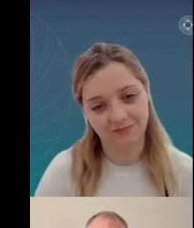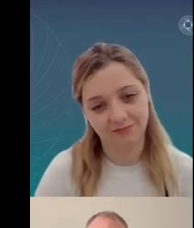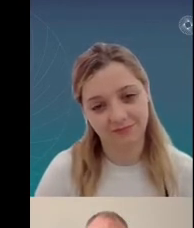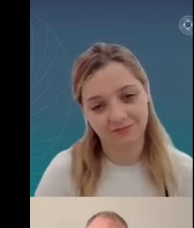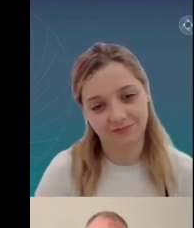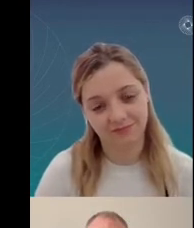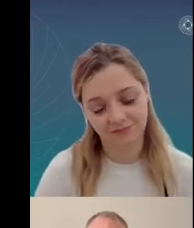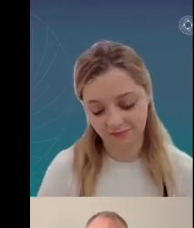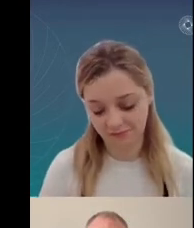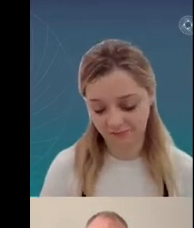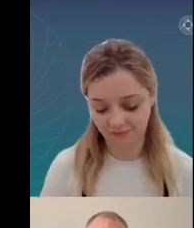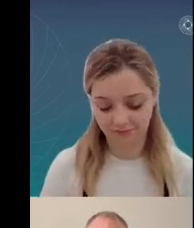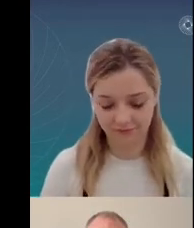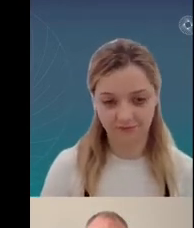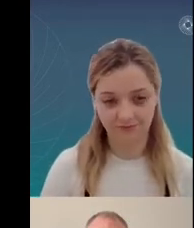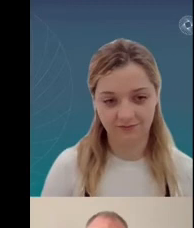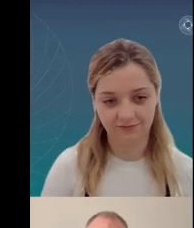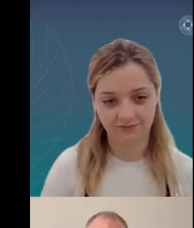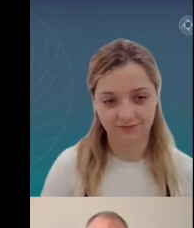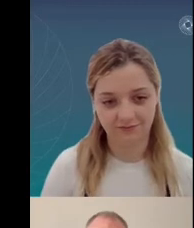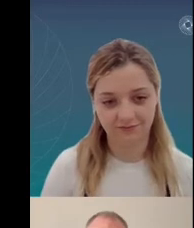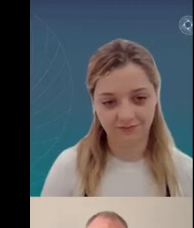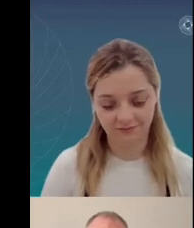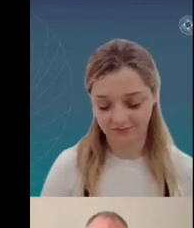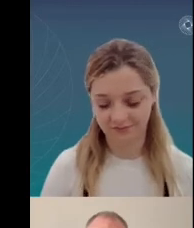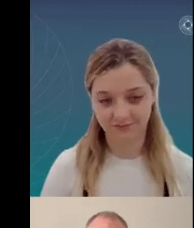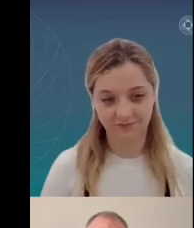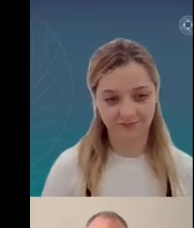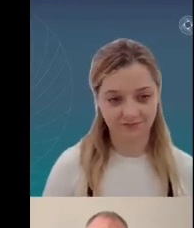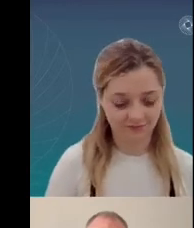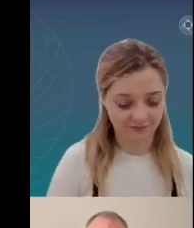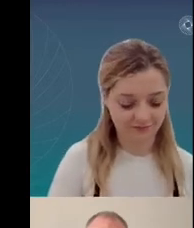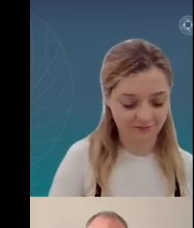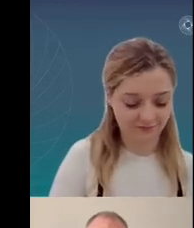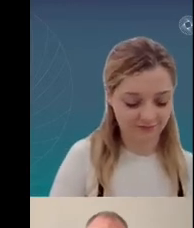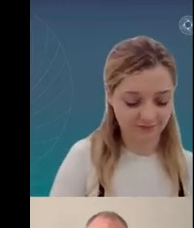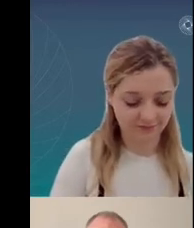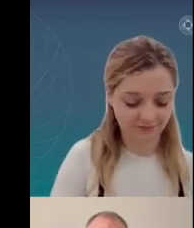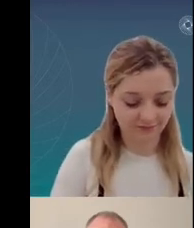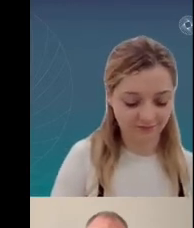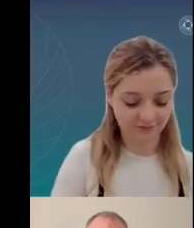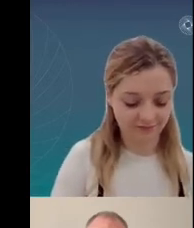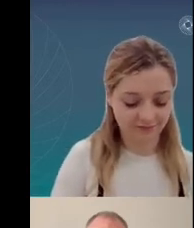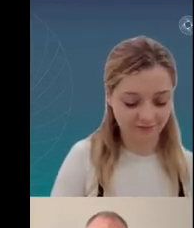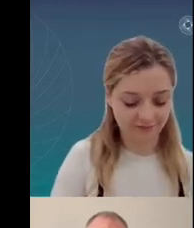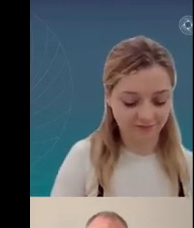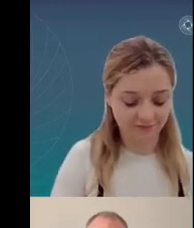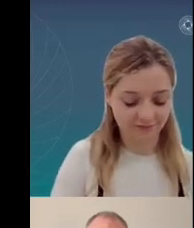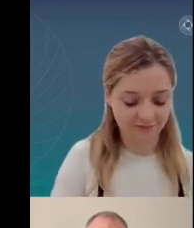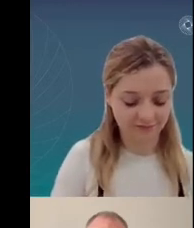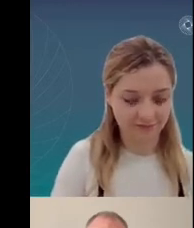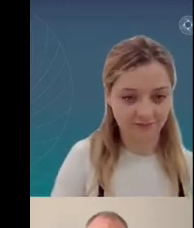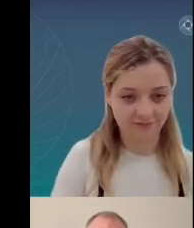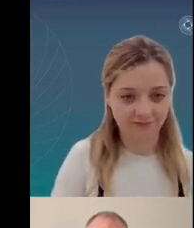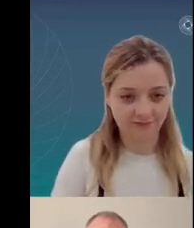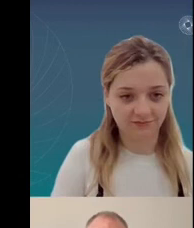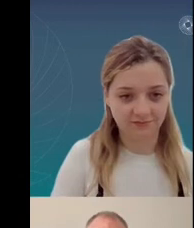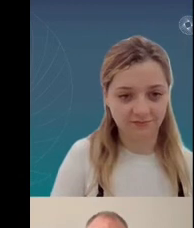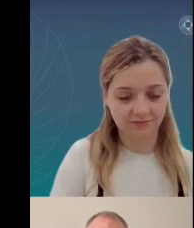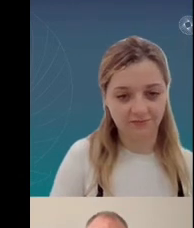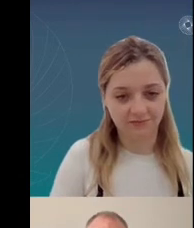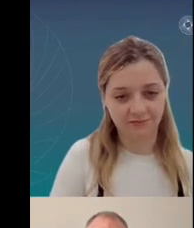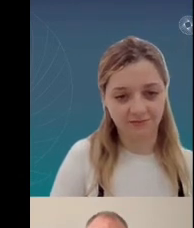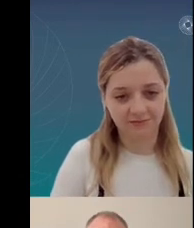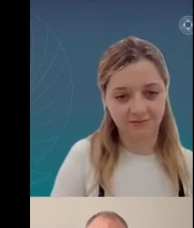as an enabler of the QQI strategy. I look forward to working more closely with QQI and the studentsurvey.ie